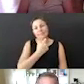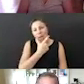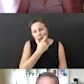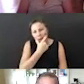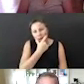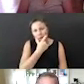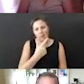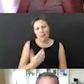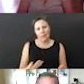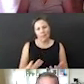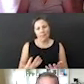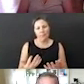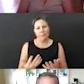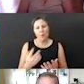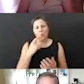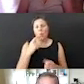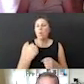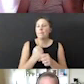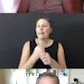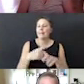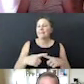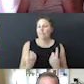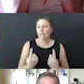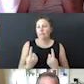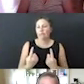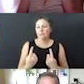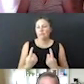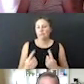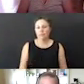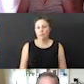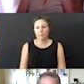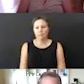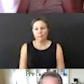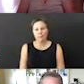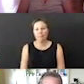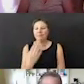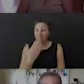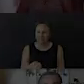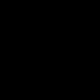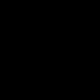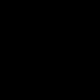patients and their carers and health staff, that's all second. Thank you.